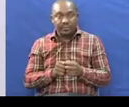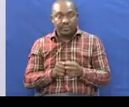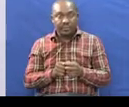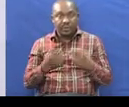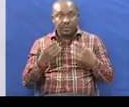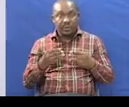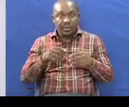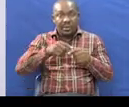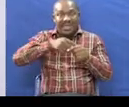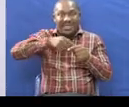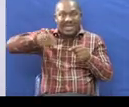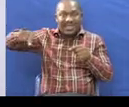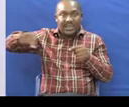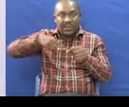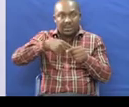Transition elements